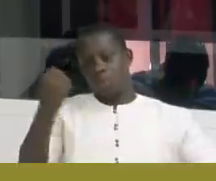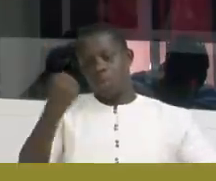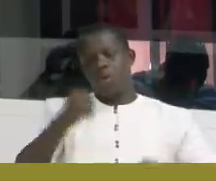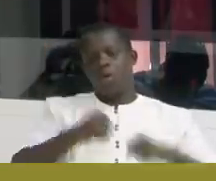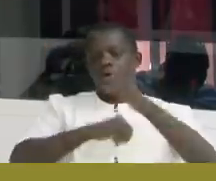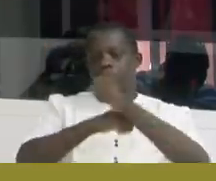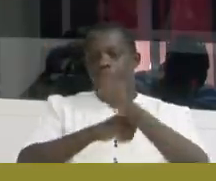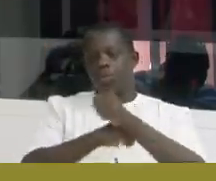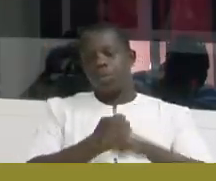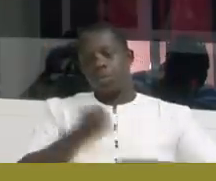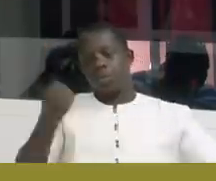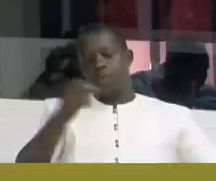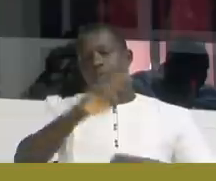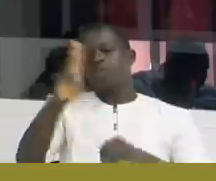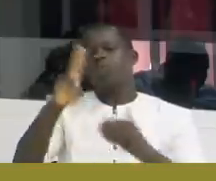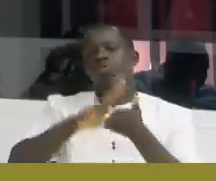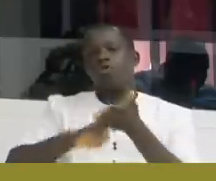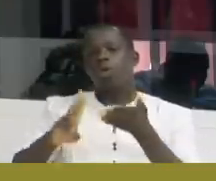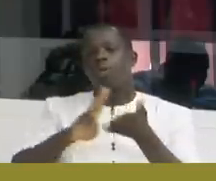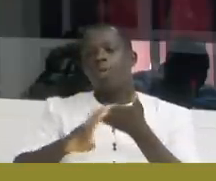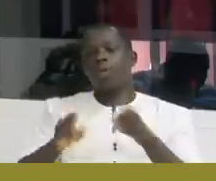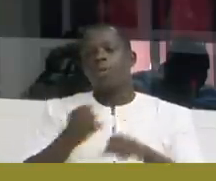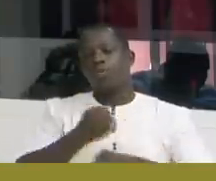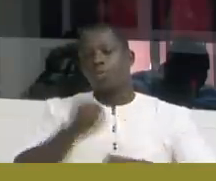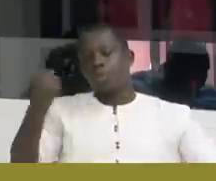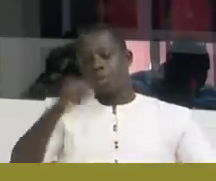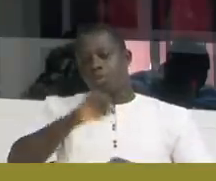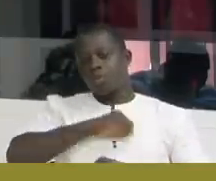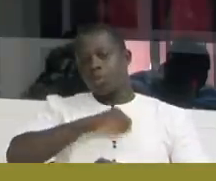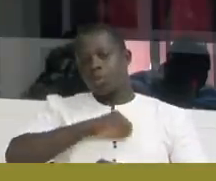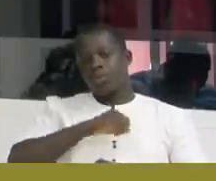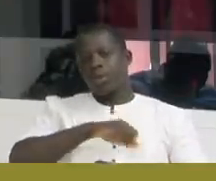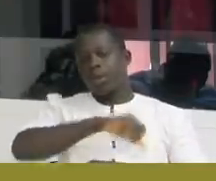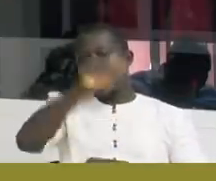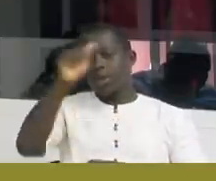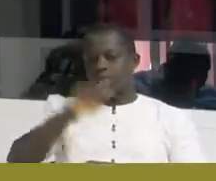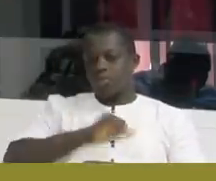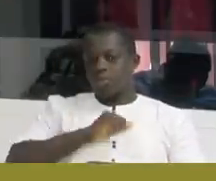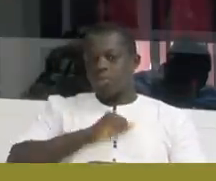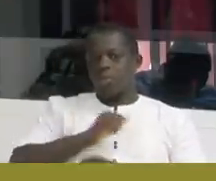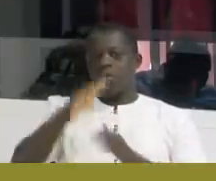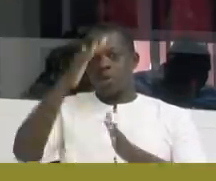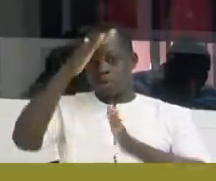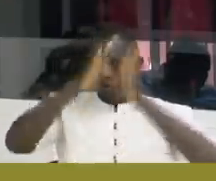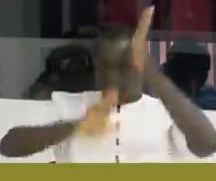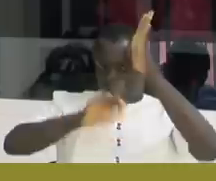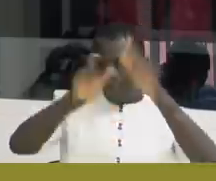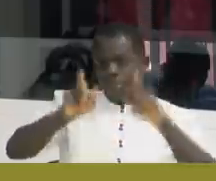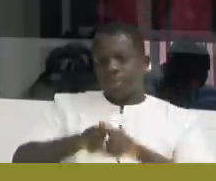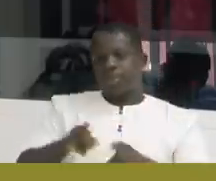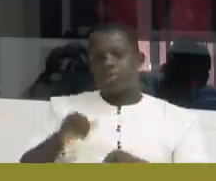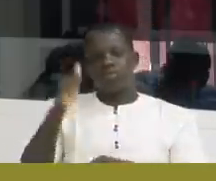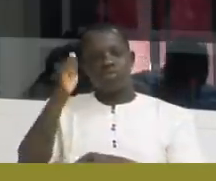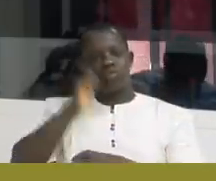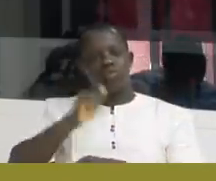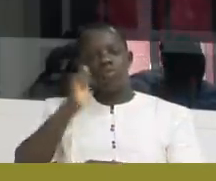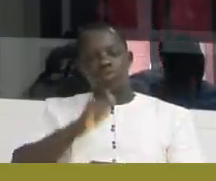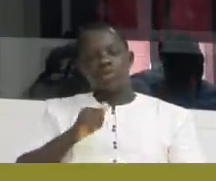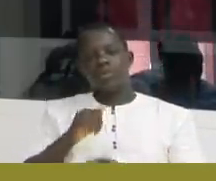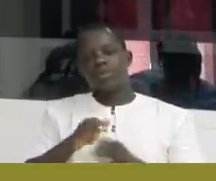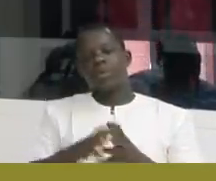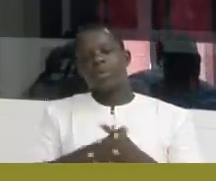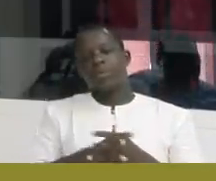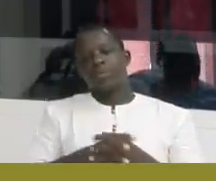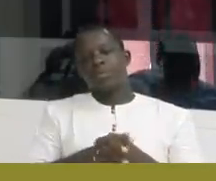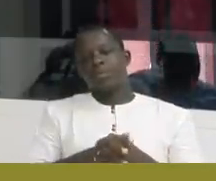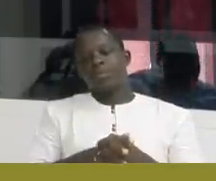not the normal weapons that he and his soldiers would carry. So they